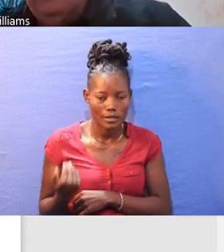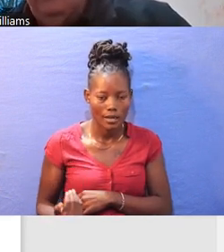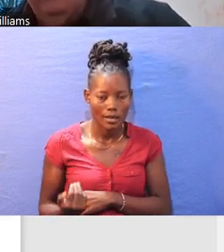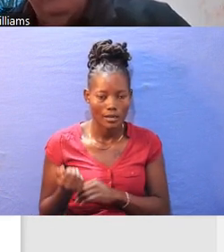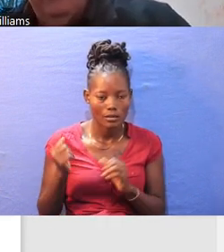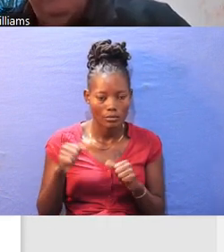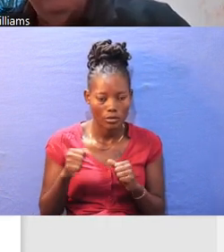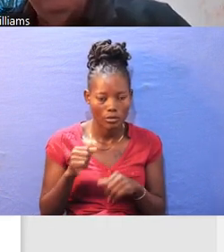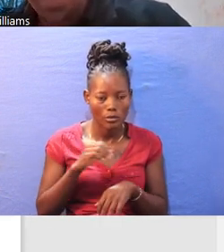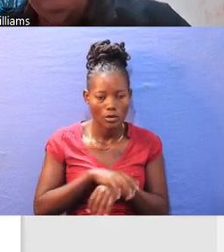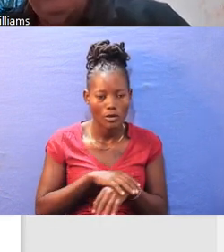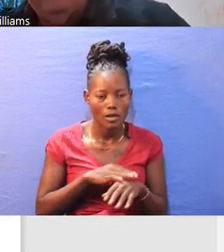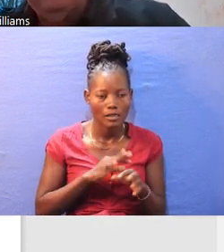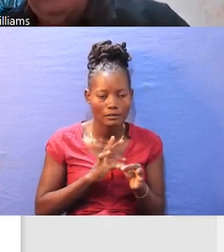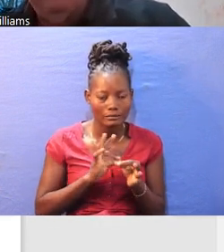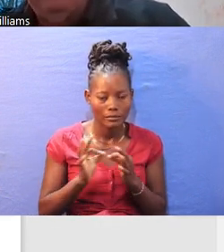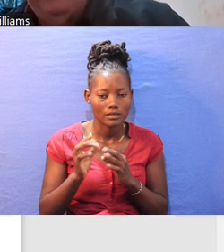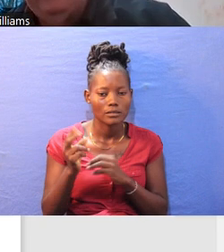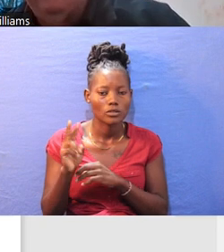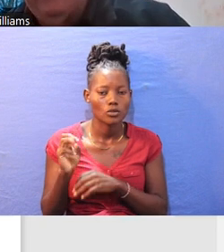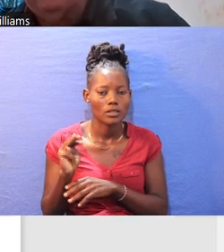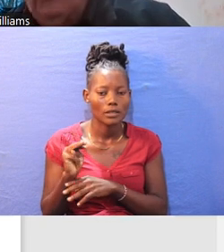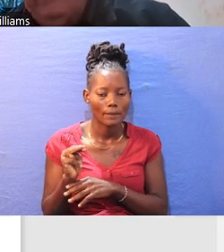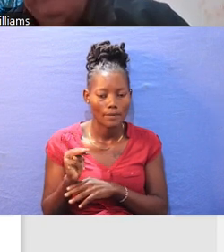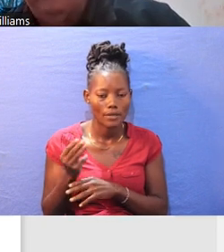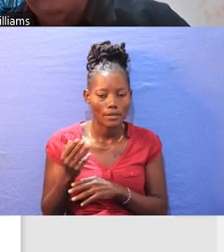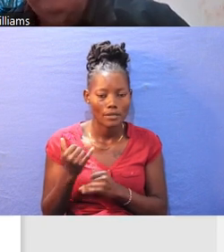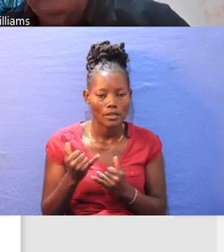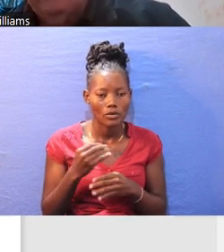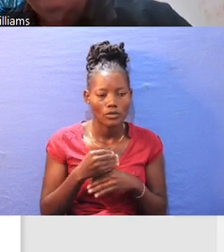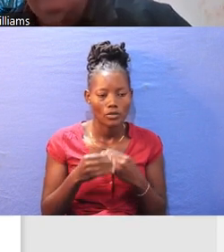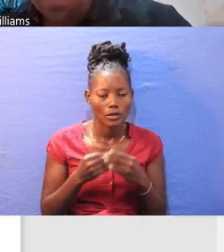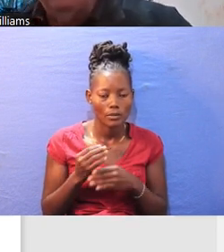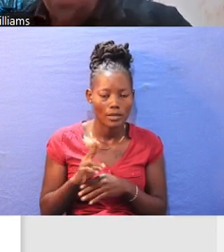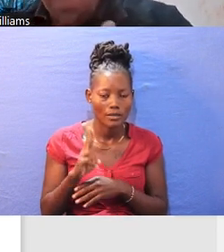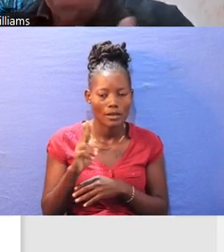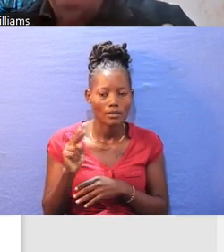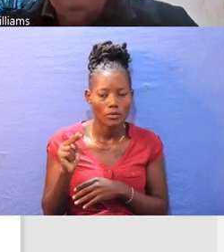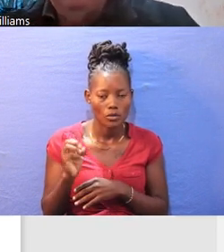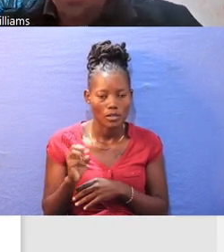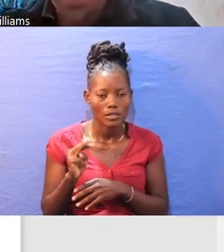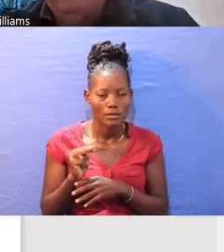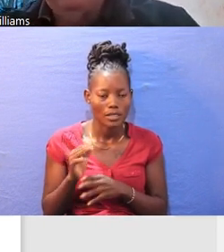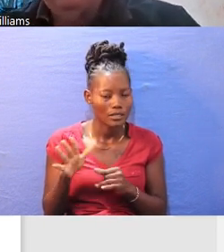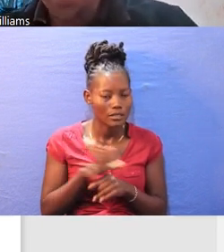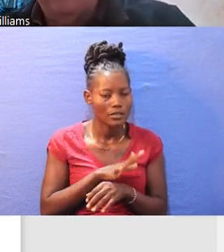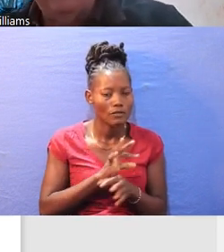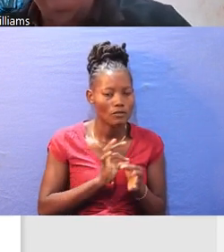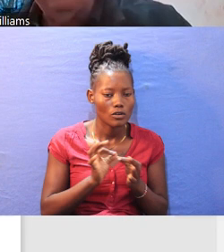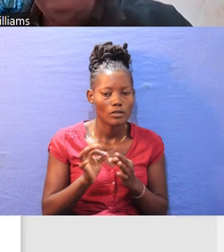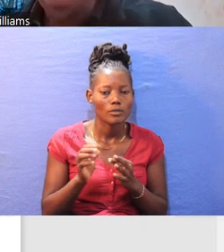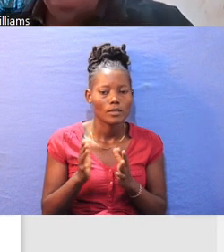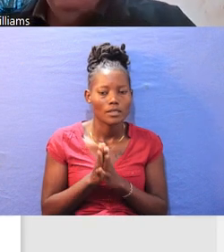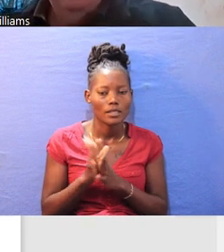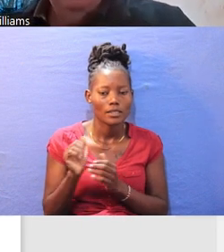12-year-old girl, she can probably get the top speed in about 20 meters. So she'll build up, and at 20 meters, she's probably